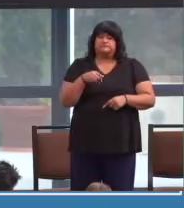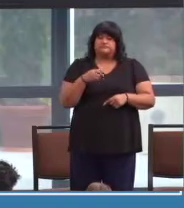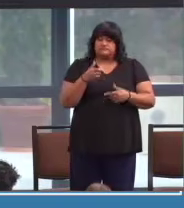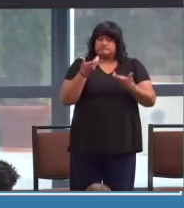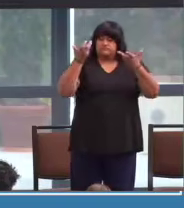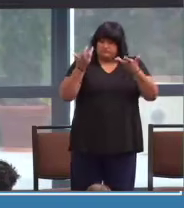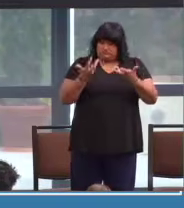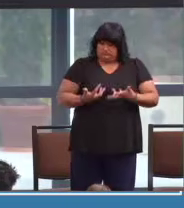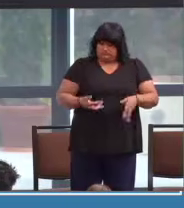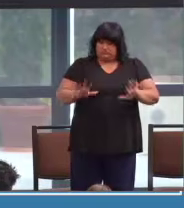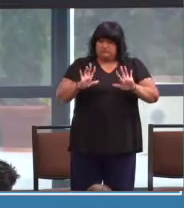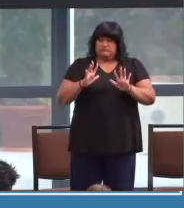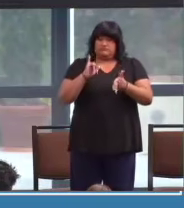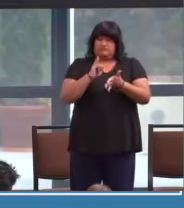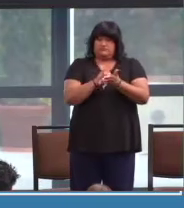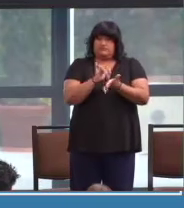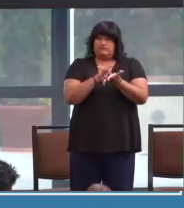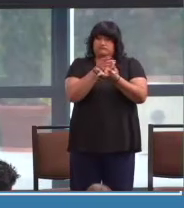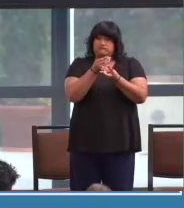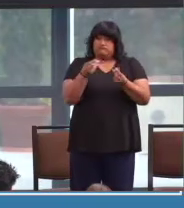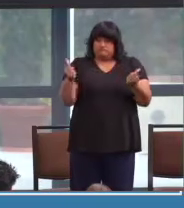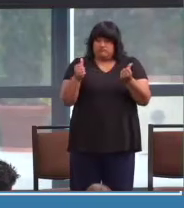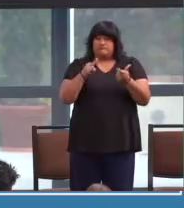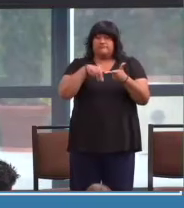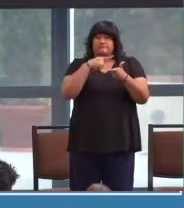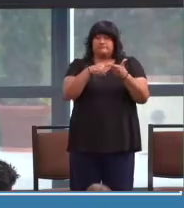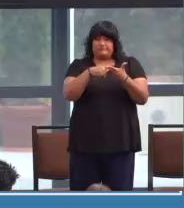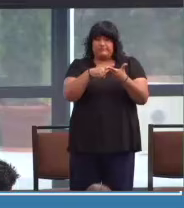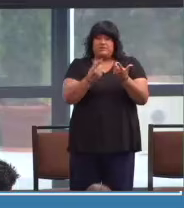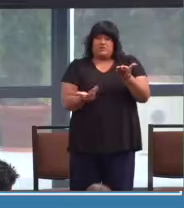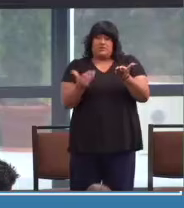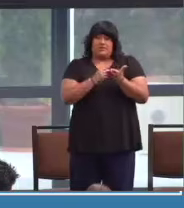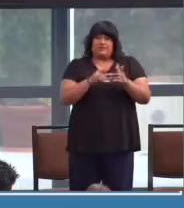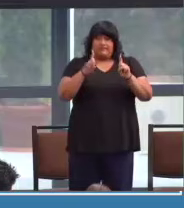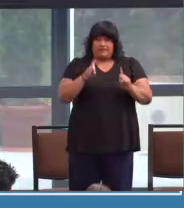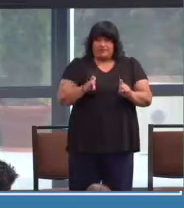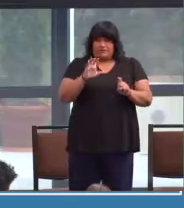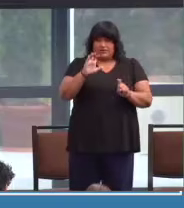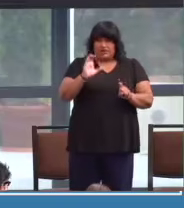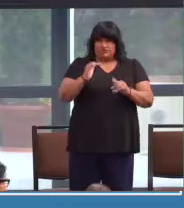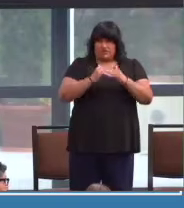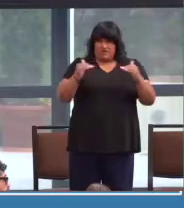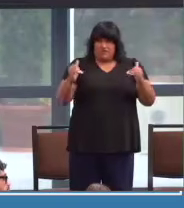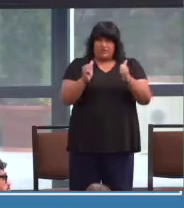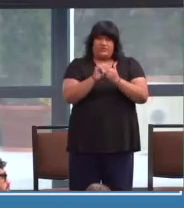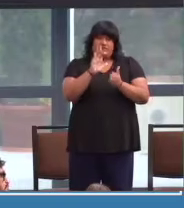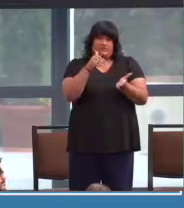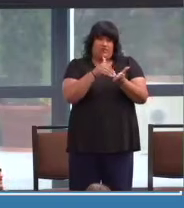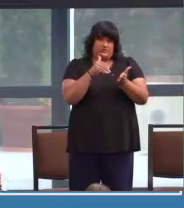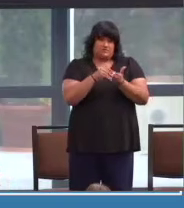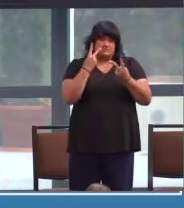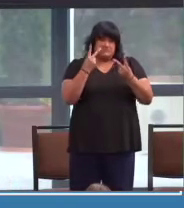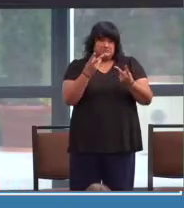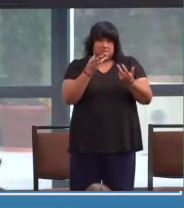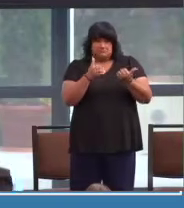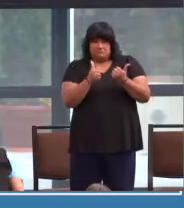off the prednisone or Cellcept, then you could retest your cholesterol with your cardiologist and see where it goes from there.